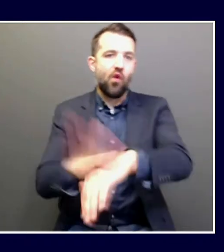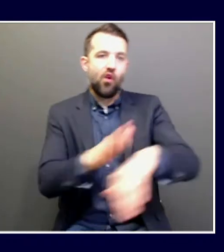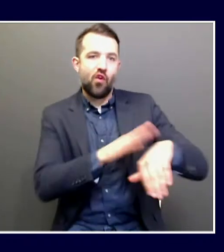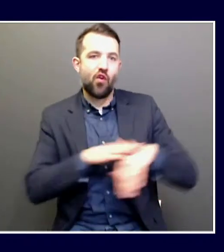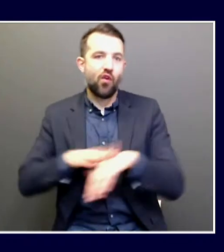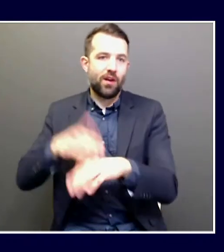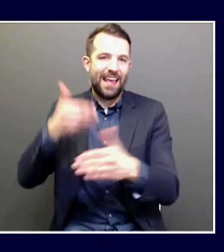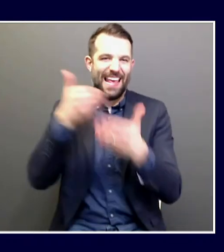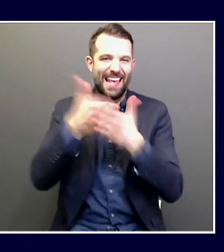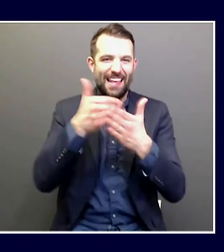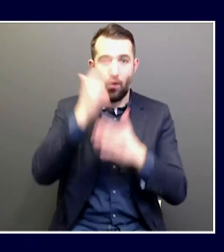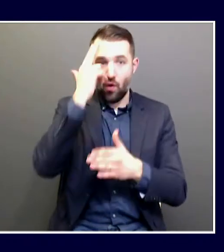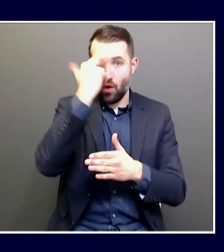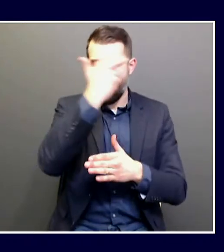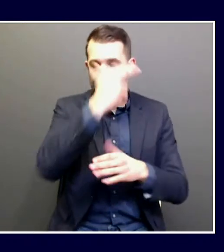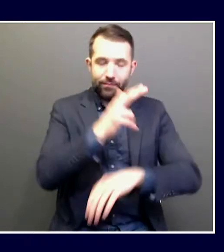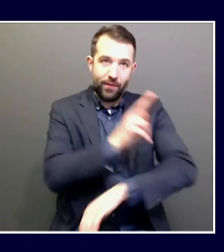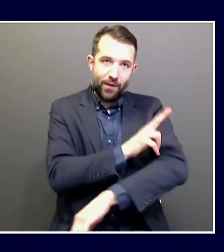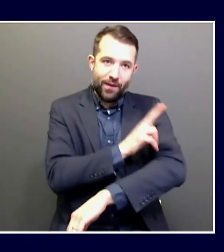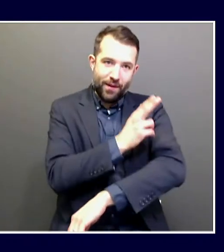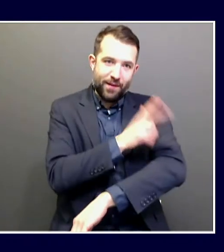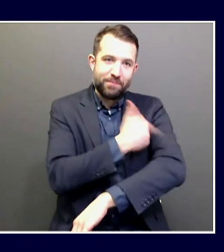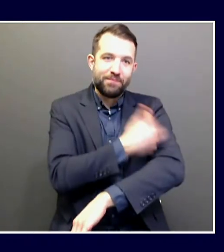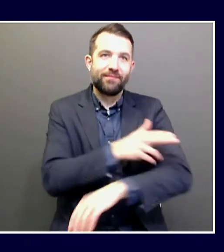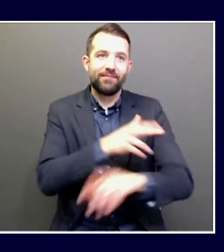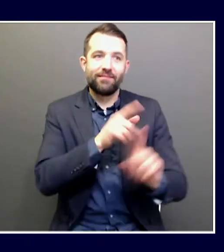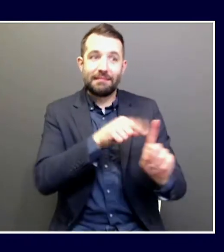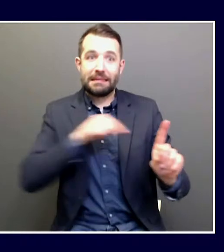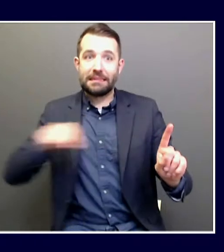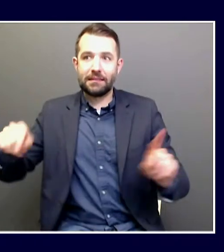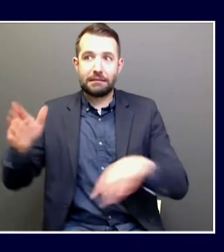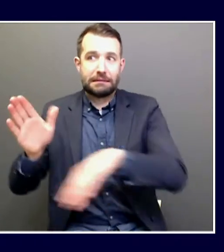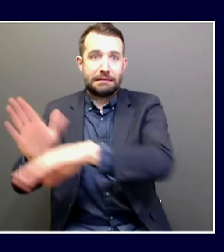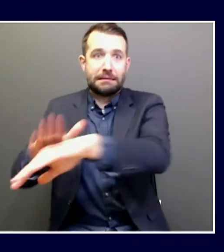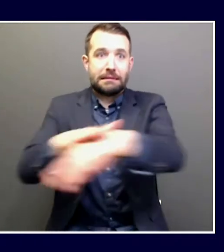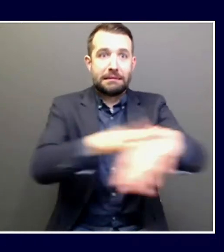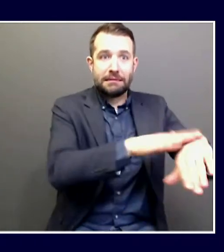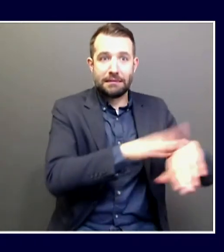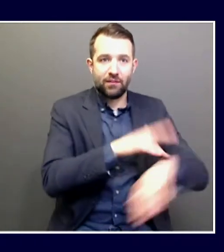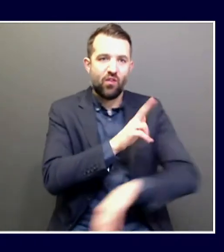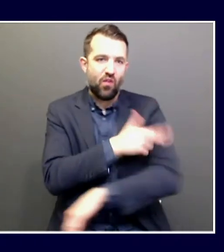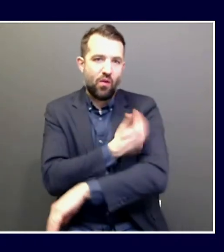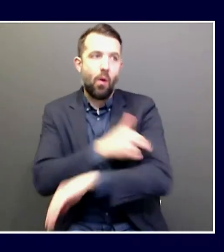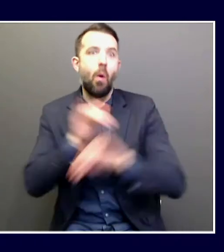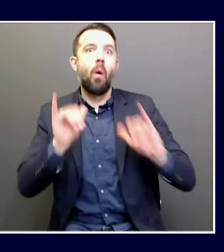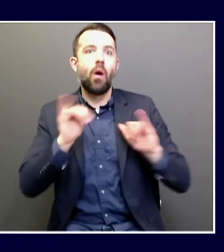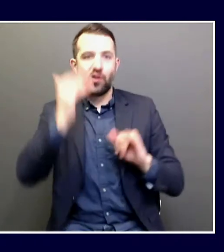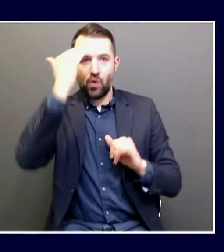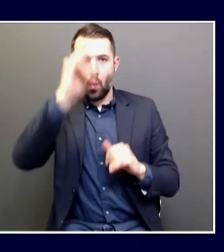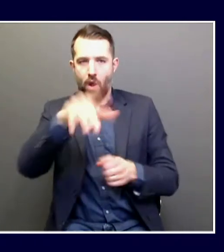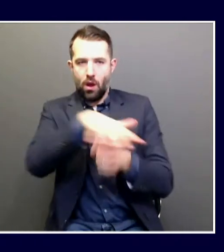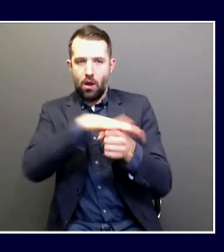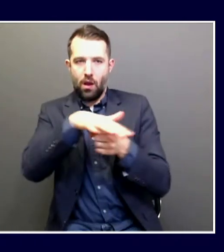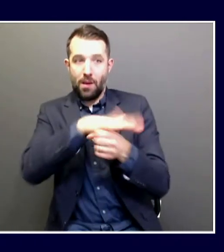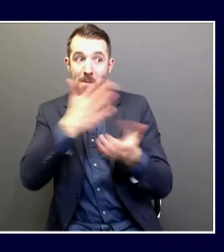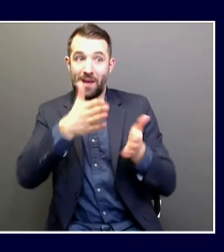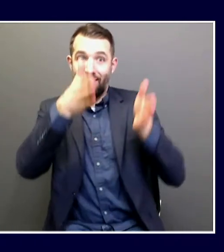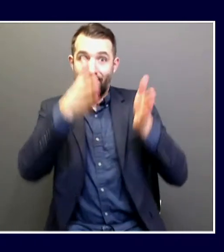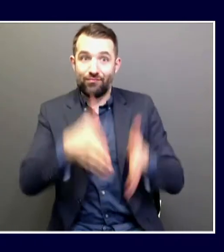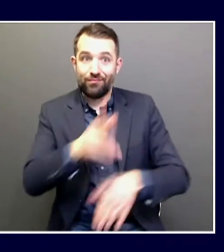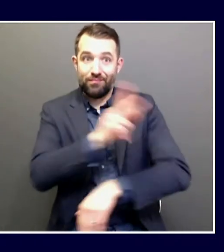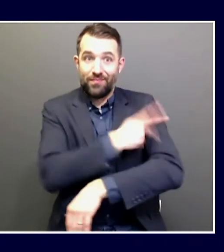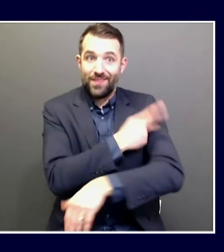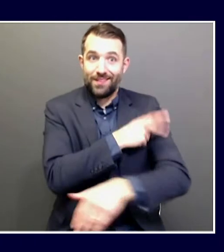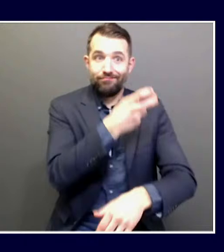increase in hospitalizations, or to alert clinicians in the area that a patient who comes in with COVID-19 symptoms may be